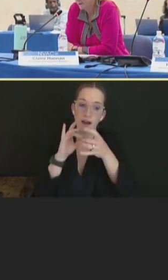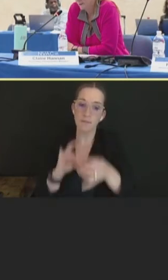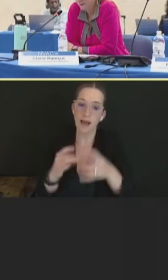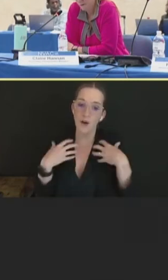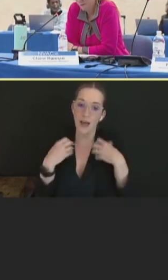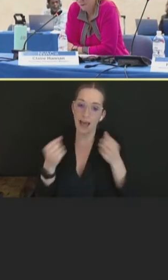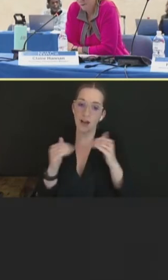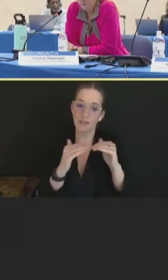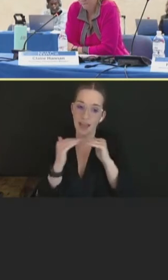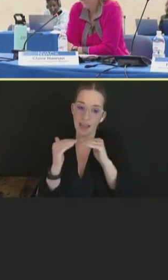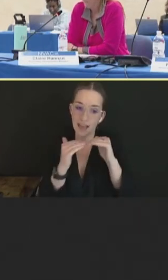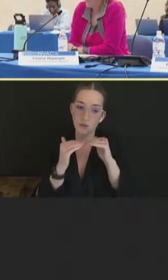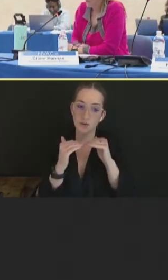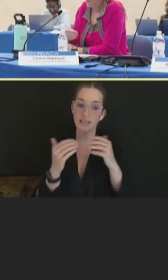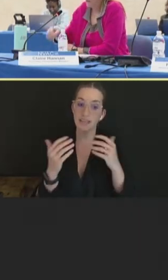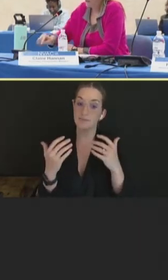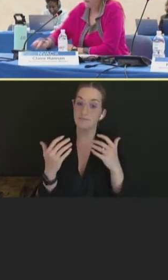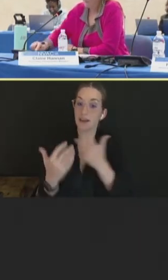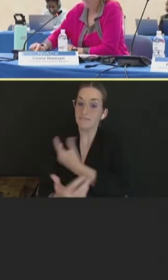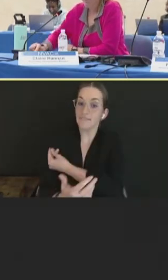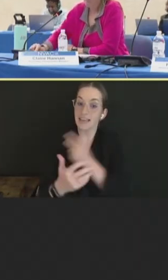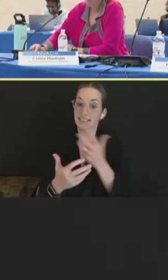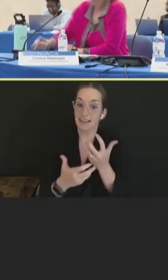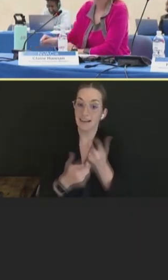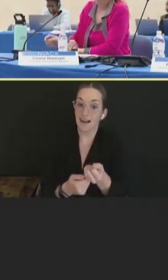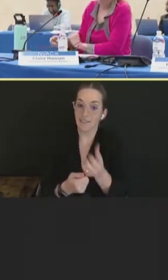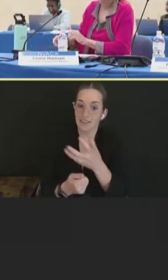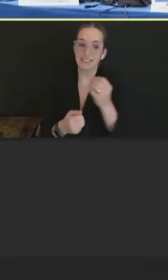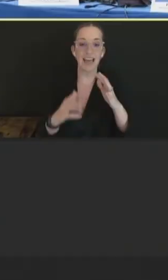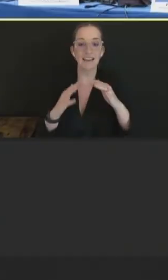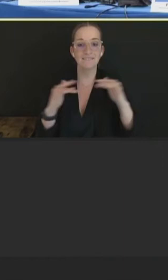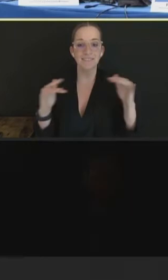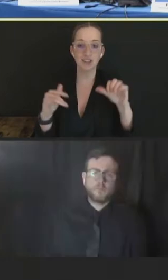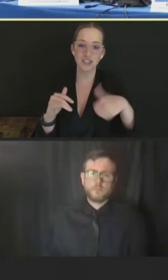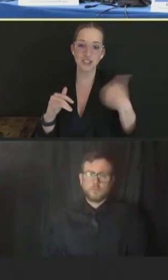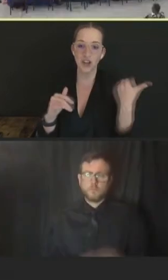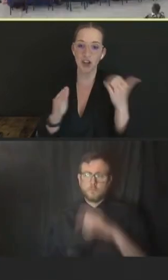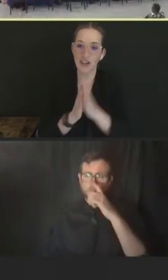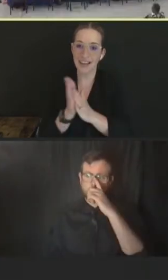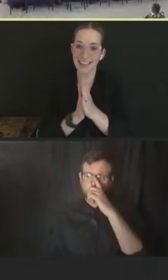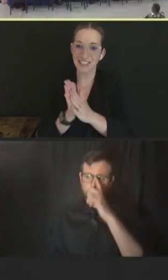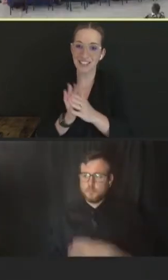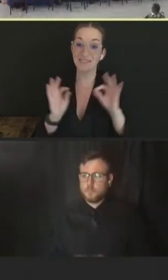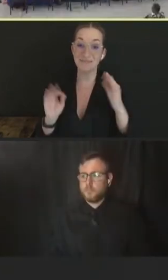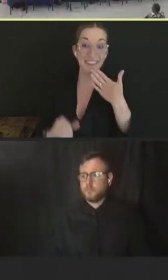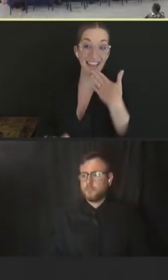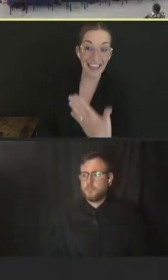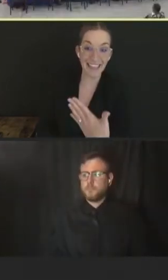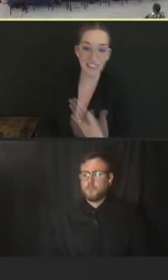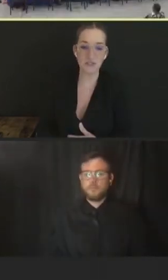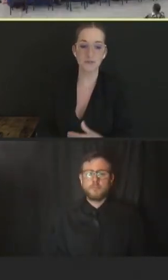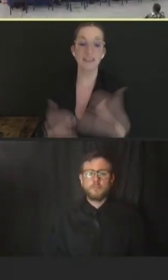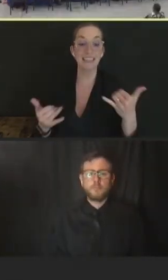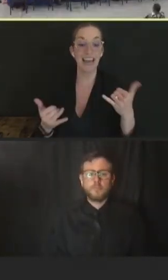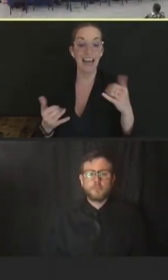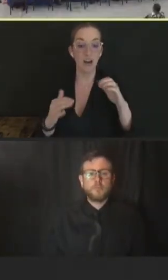adult initiatives. Thank you. Thank you, Claire. Is there a report from ERA?